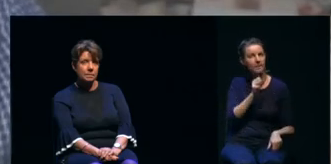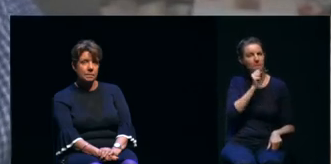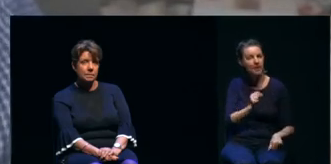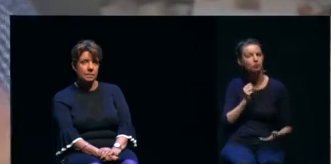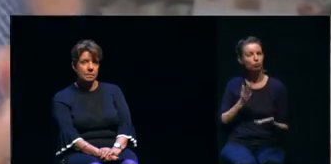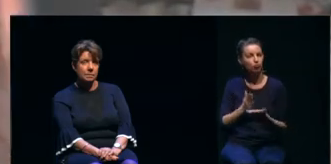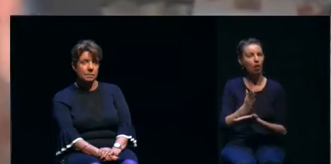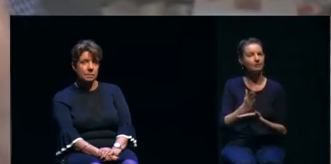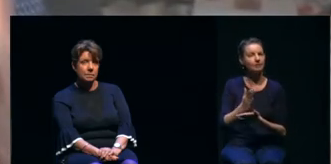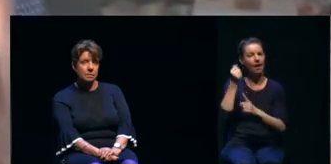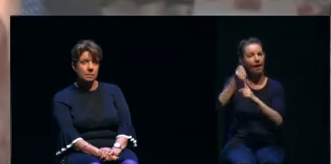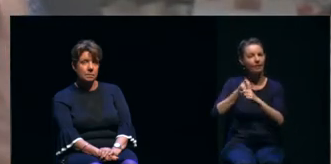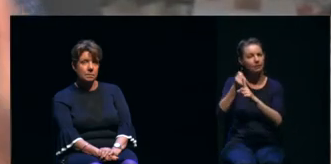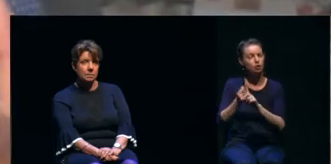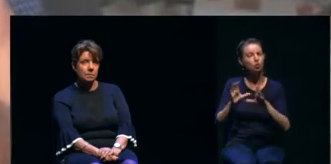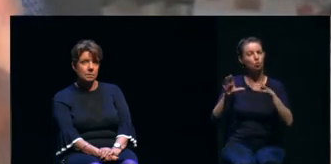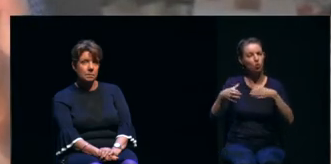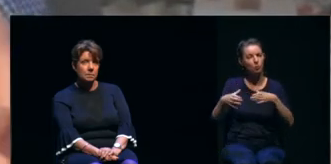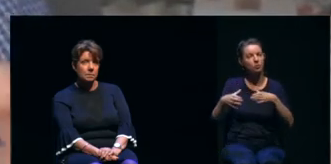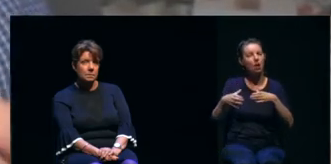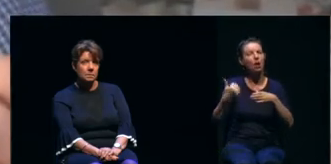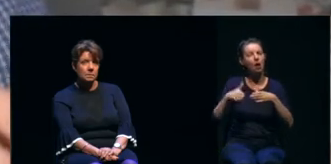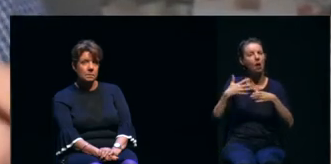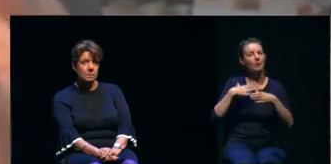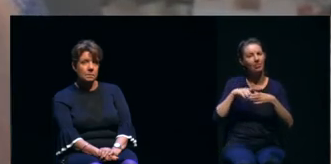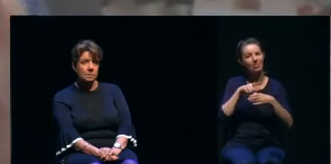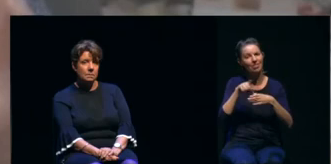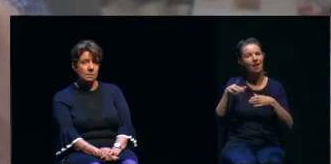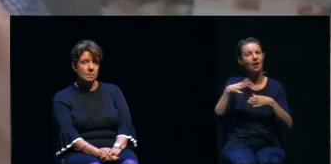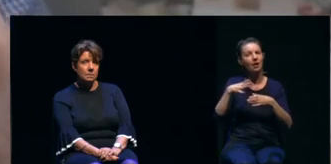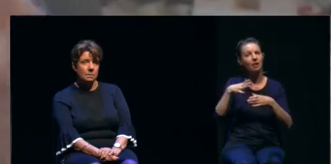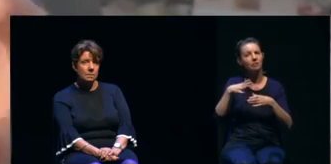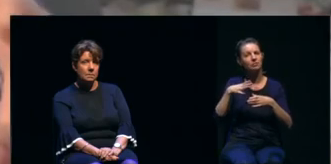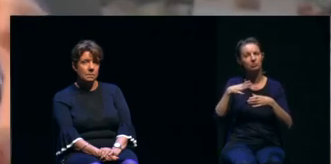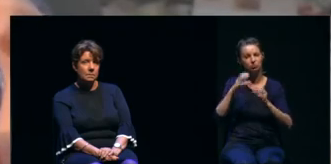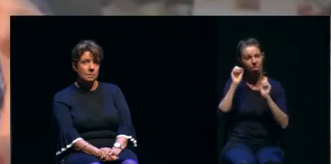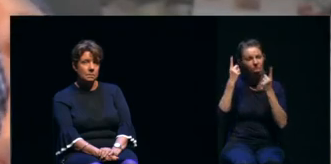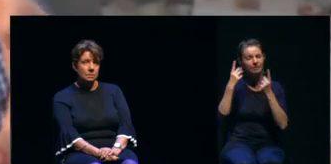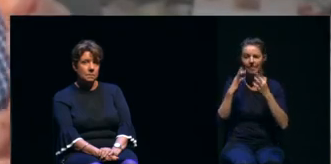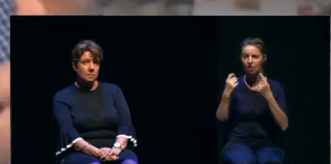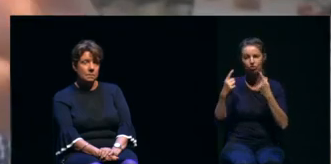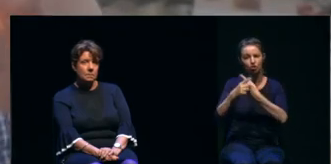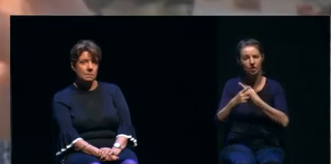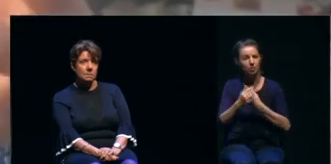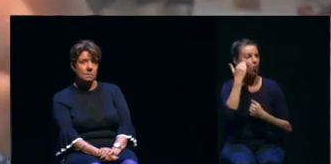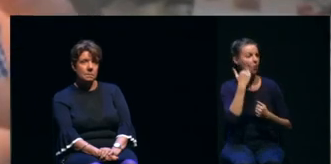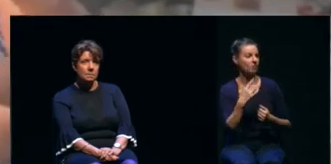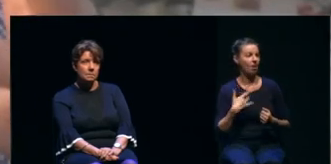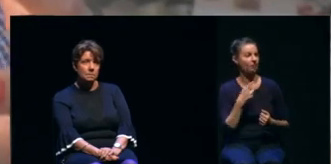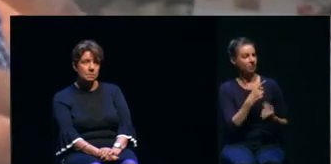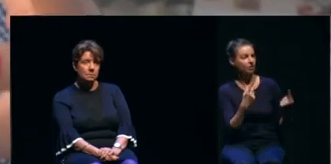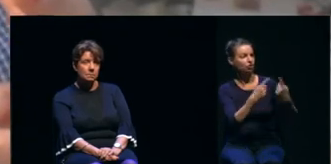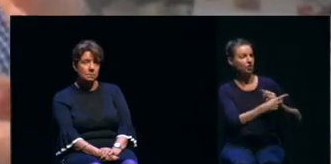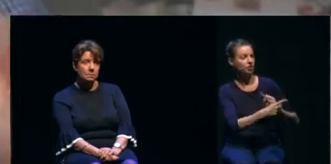activist groups, it's tapping into that need, that want. Boys going, our lives aren't changing and women's lives are. Well, the one thing that would